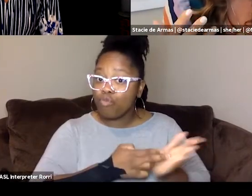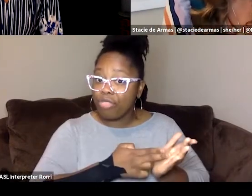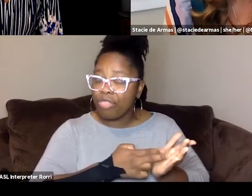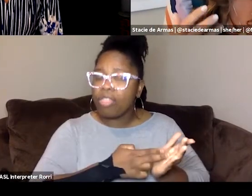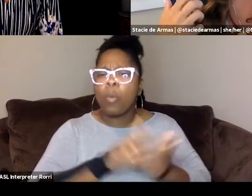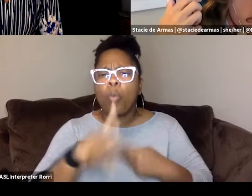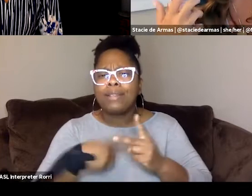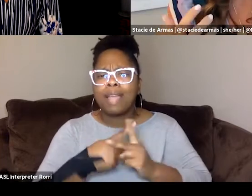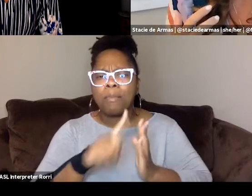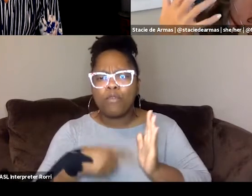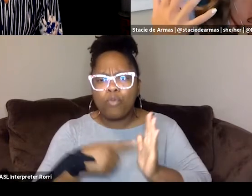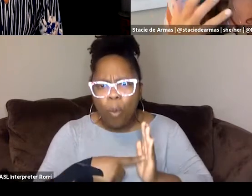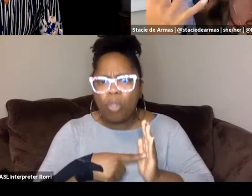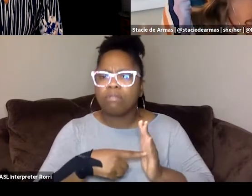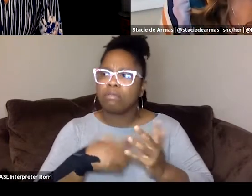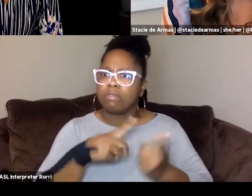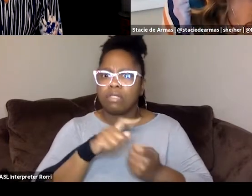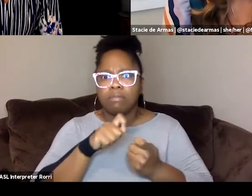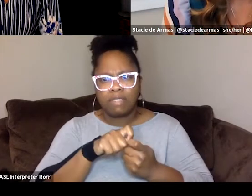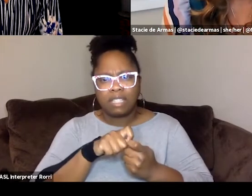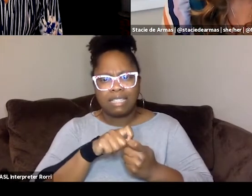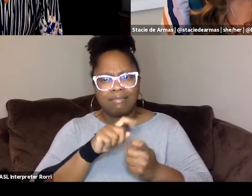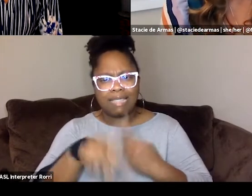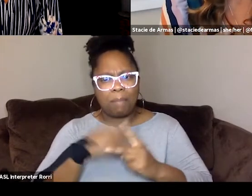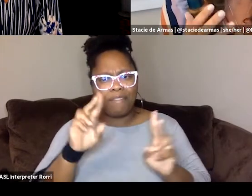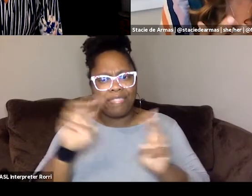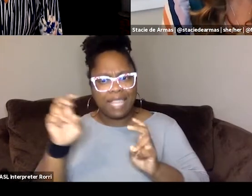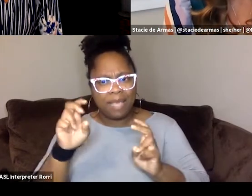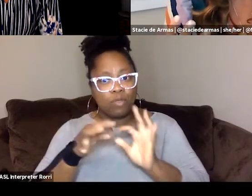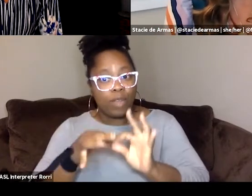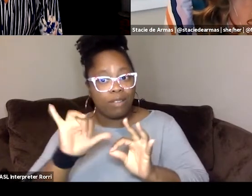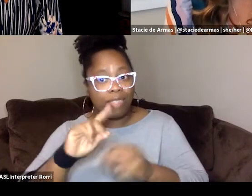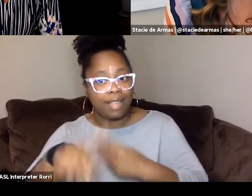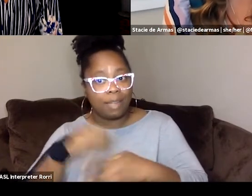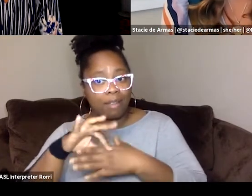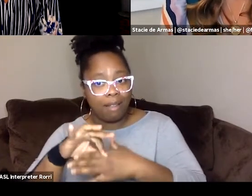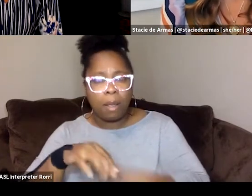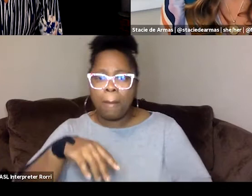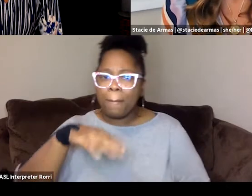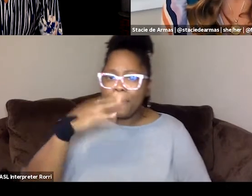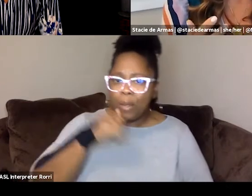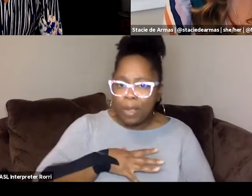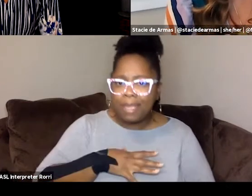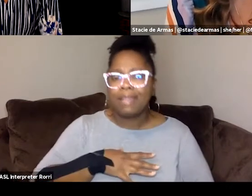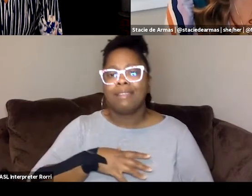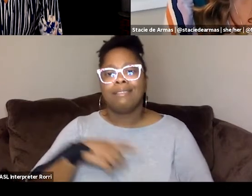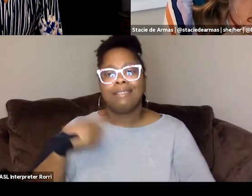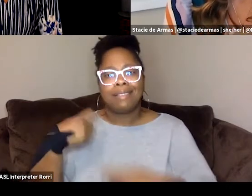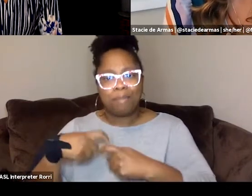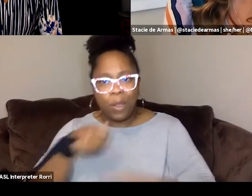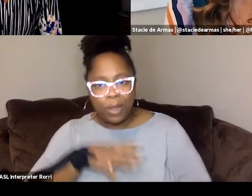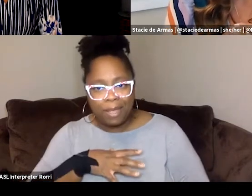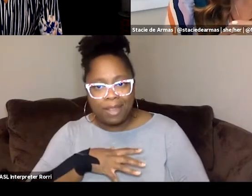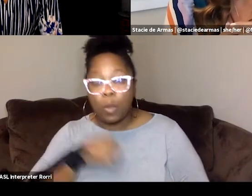types of roles, or in particular, the themes around that content, Black women, Hispanic women, women of color tend to be